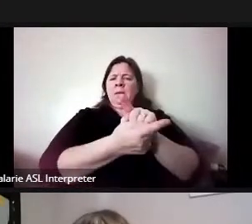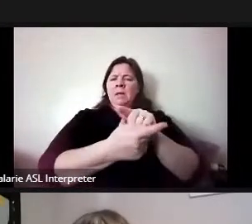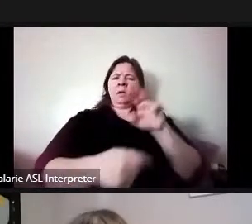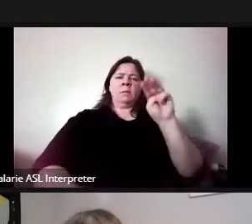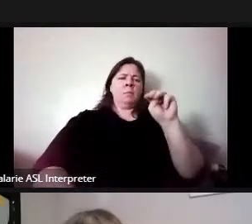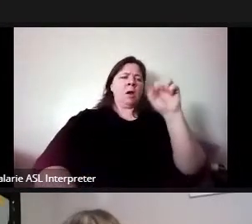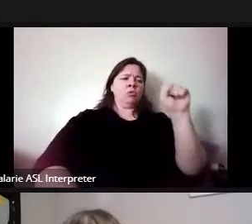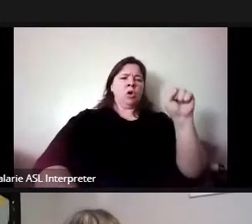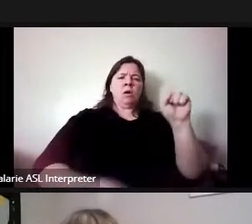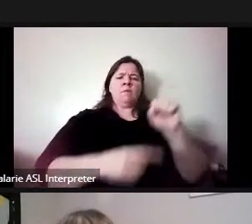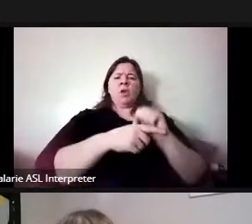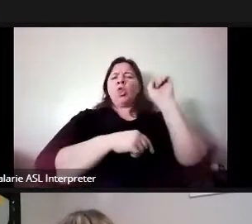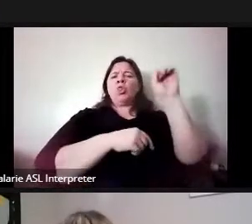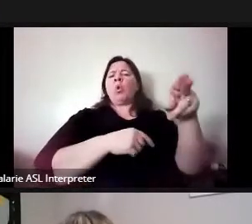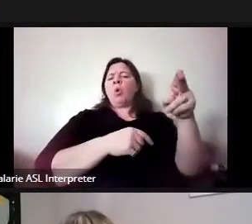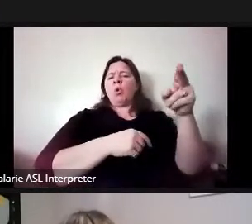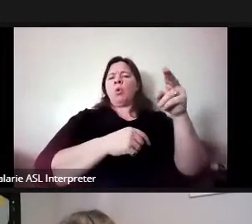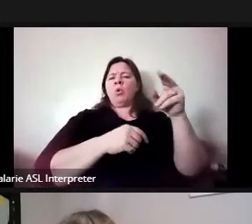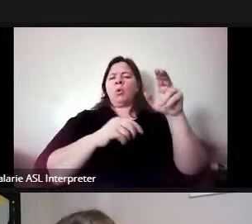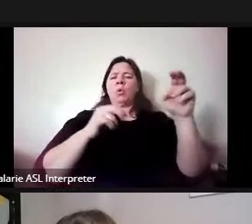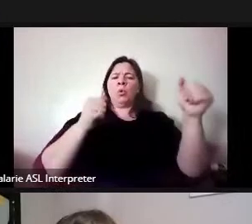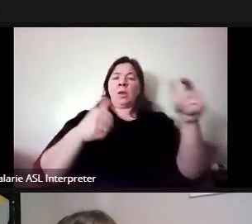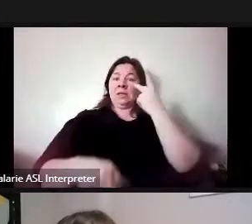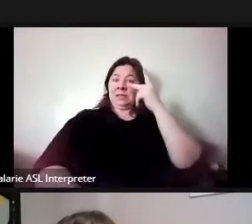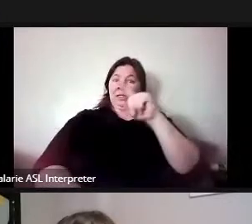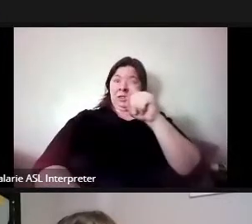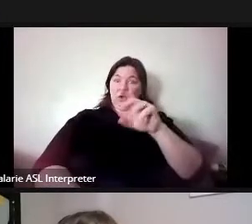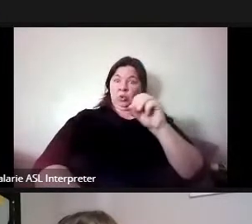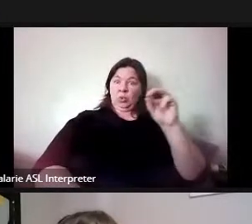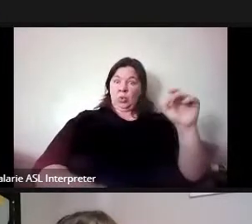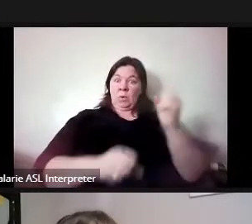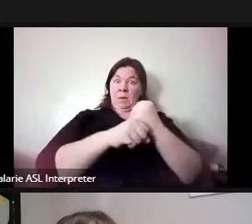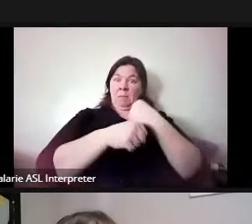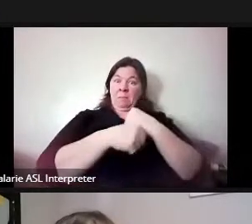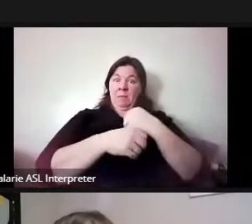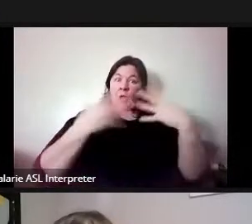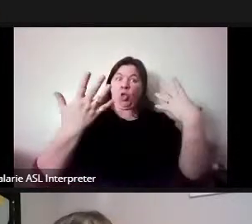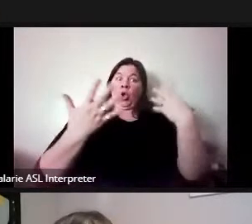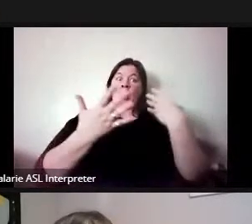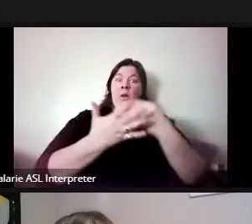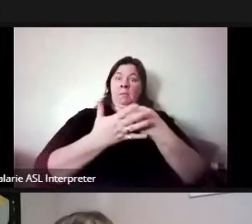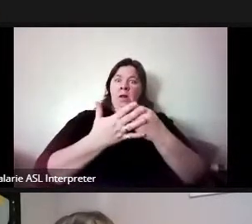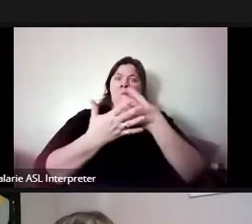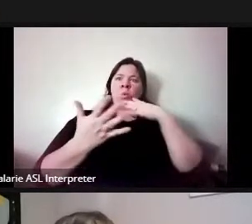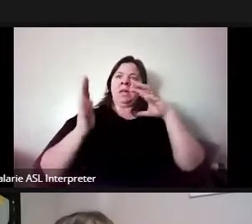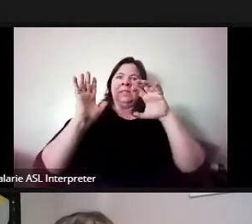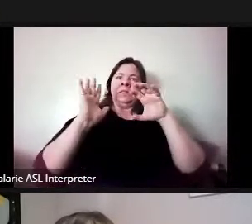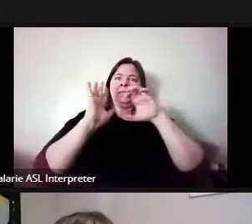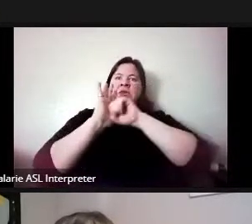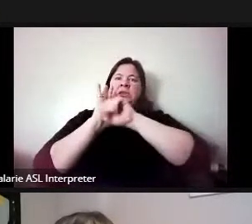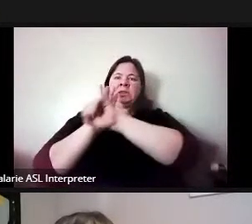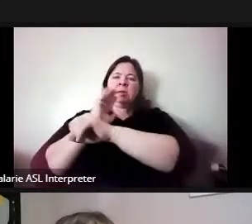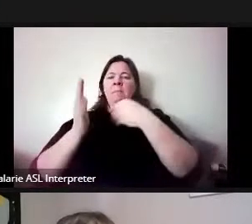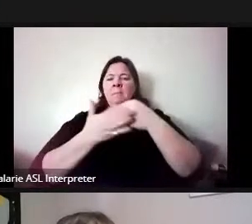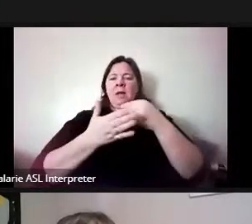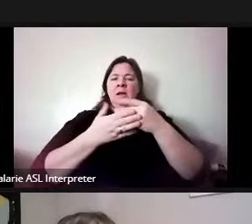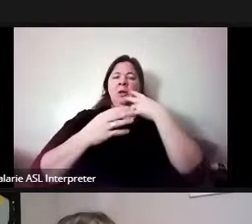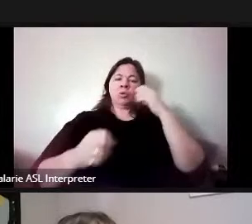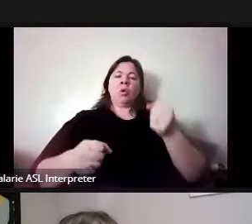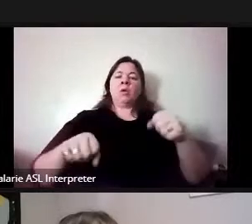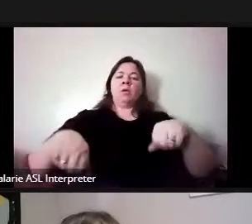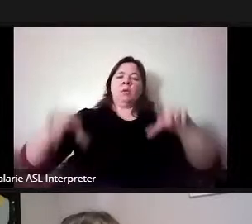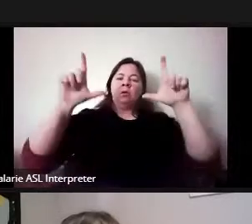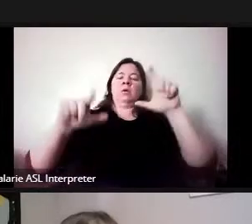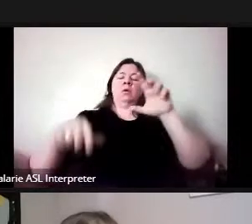Microsoft threw out there real quick. They saw that Zoom was making so much money, and they wanted to gobble some of that money up, so they threw out